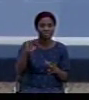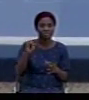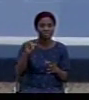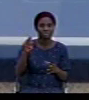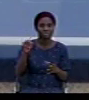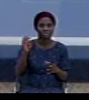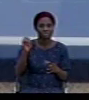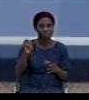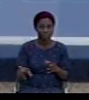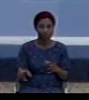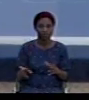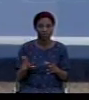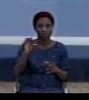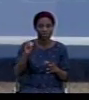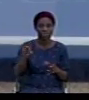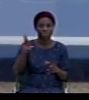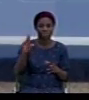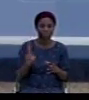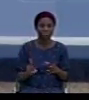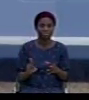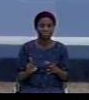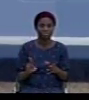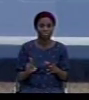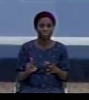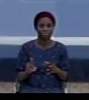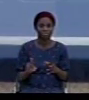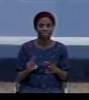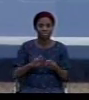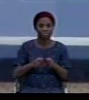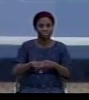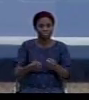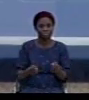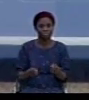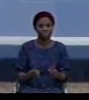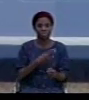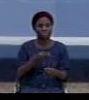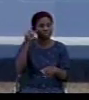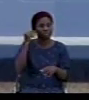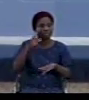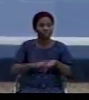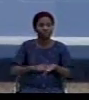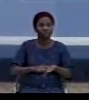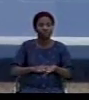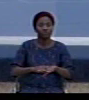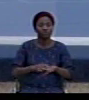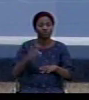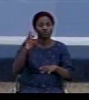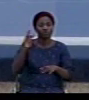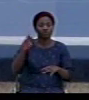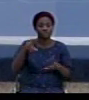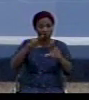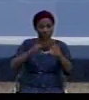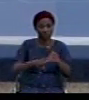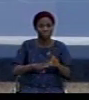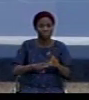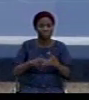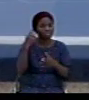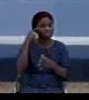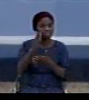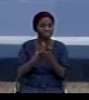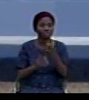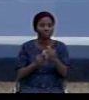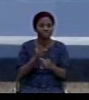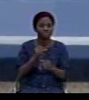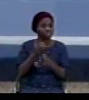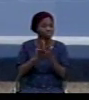the wheelchair for some time. Later on, he began to walk with a stick. But when he came here tonight,